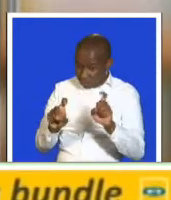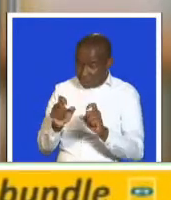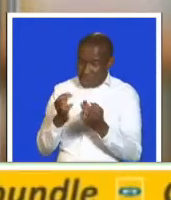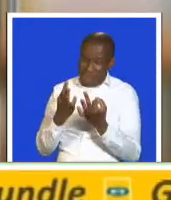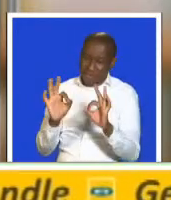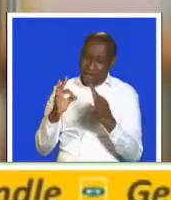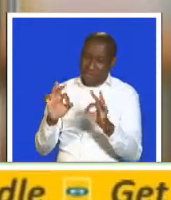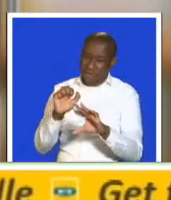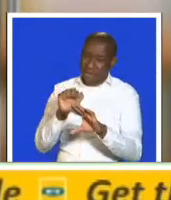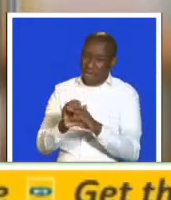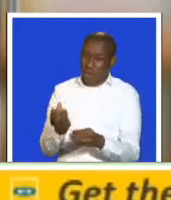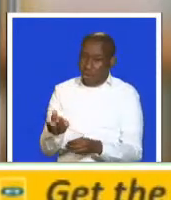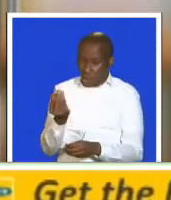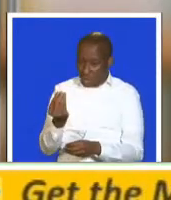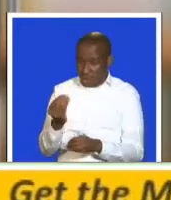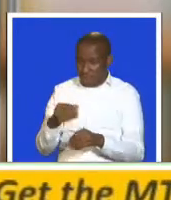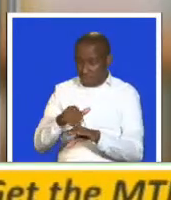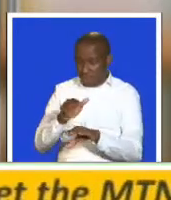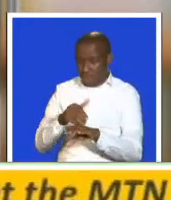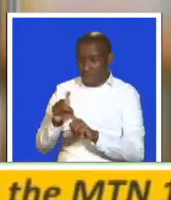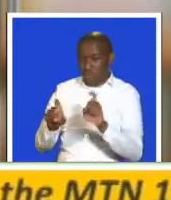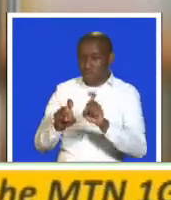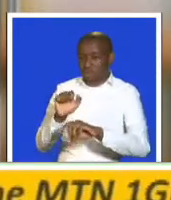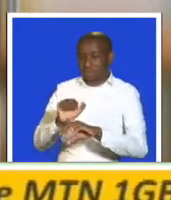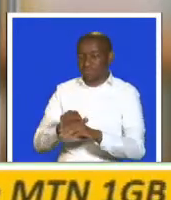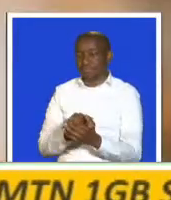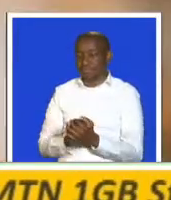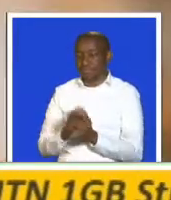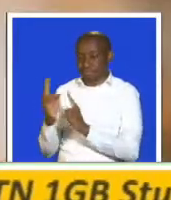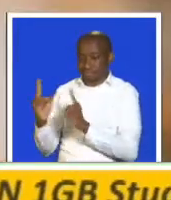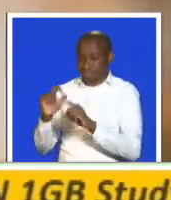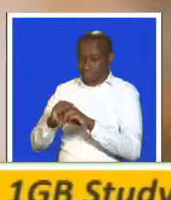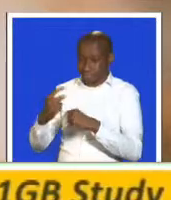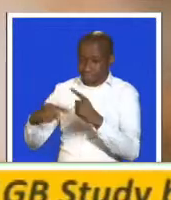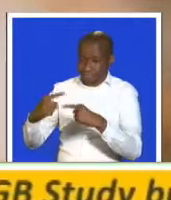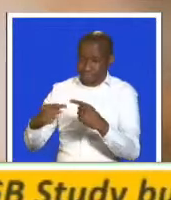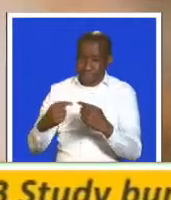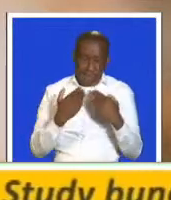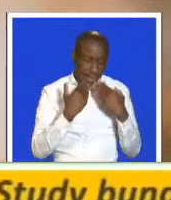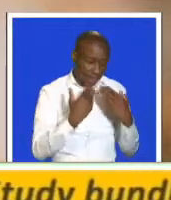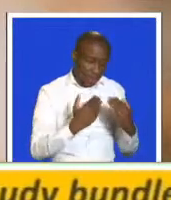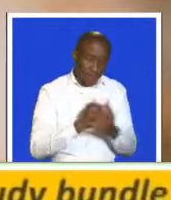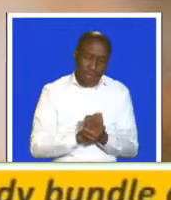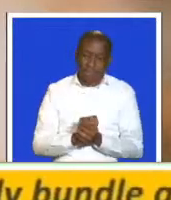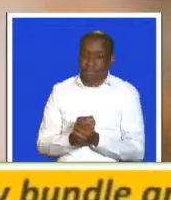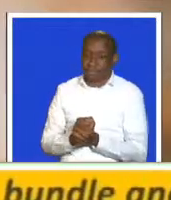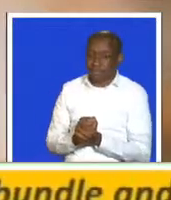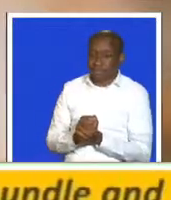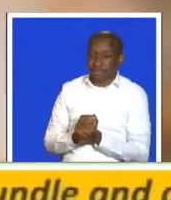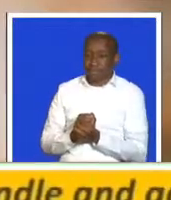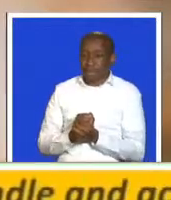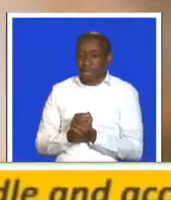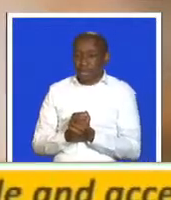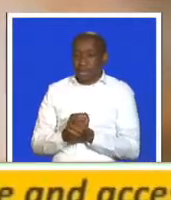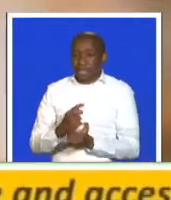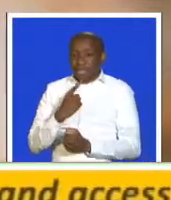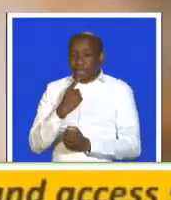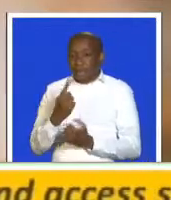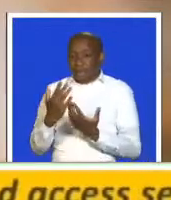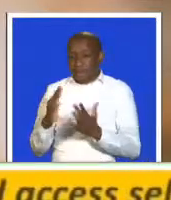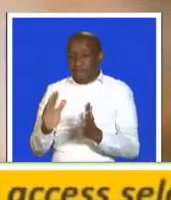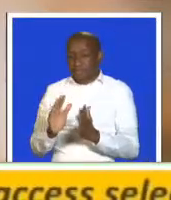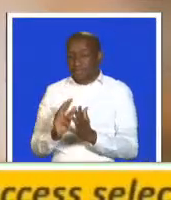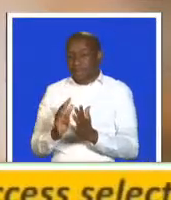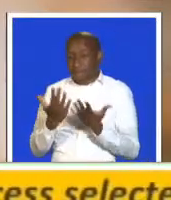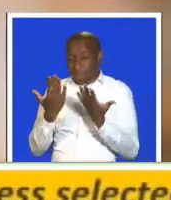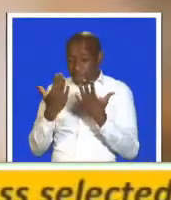to use our WhatsApp number. Jengsile, you may please begin your lesson. Thank you, Nogwazi. As we have just said, at the